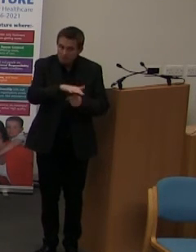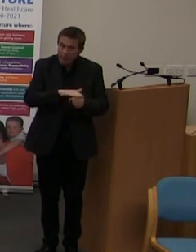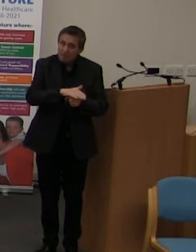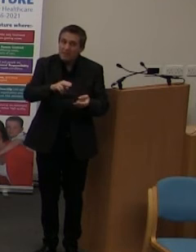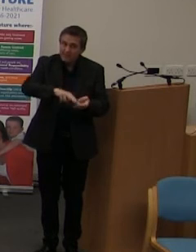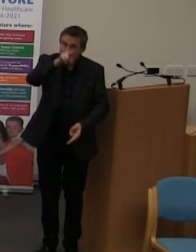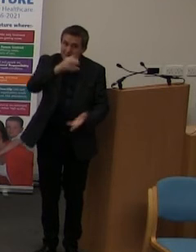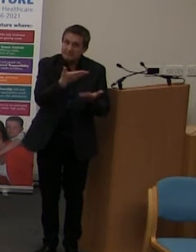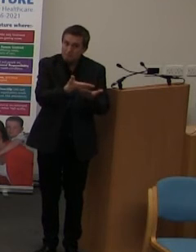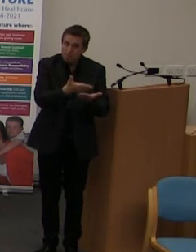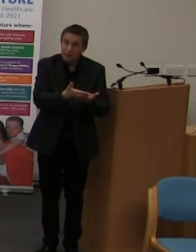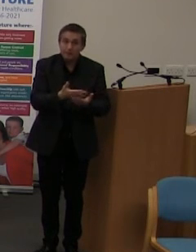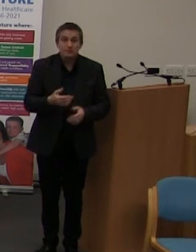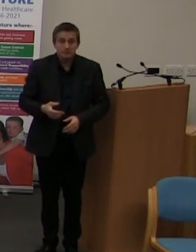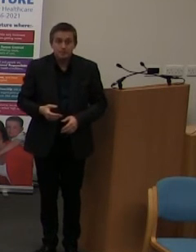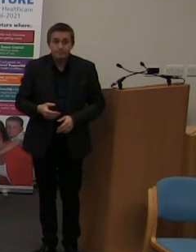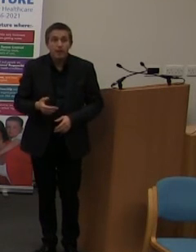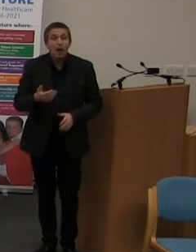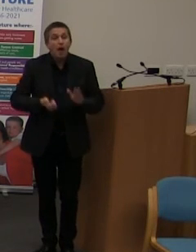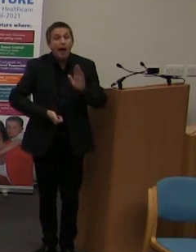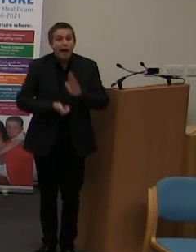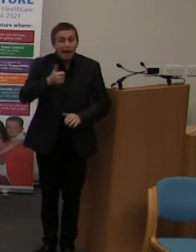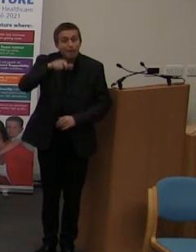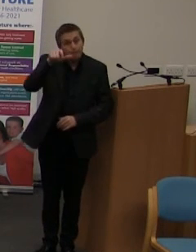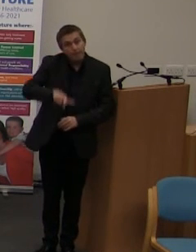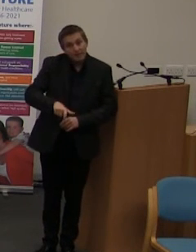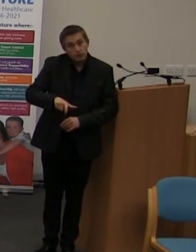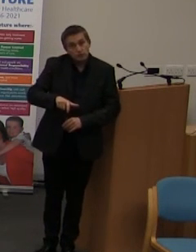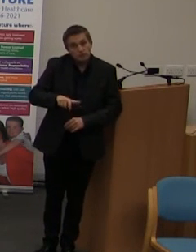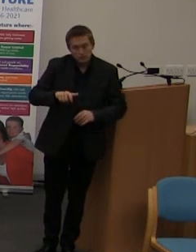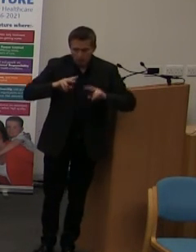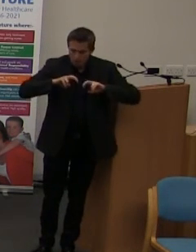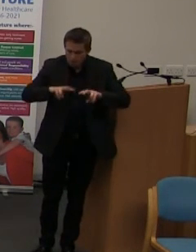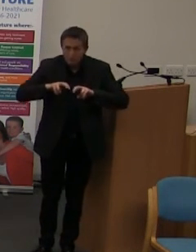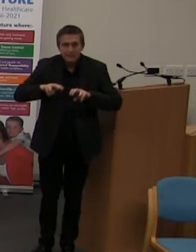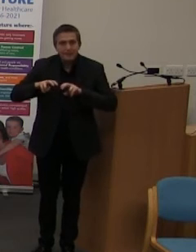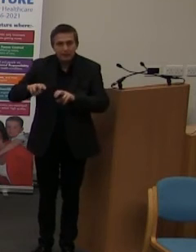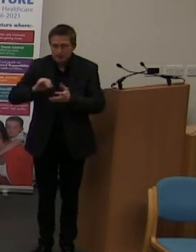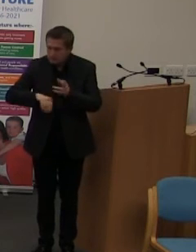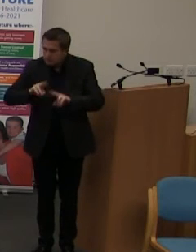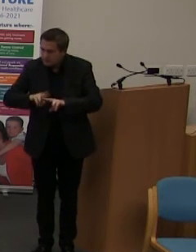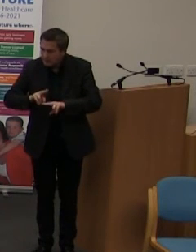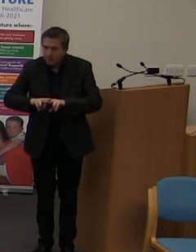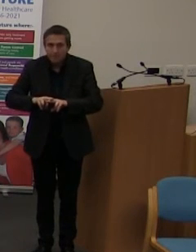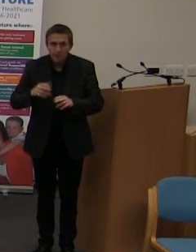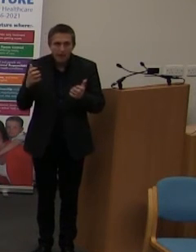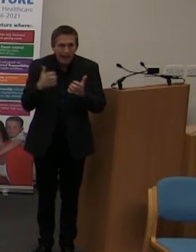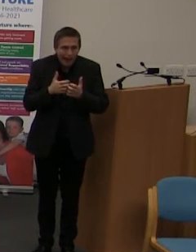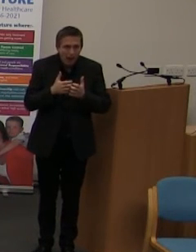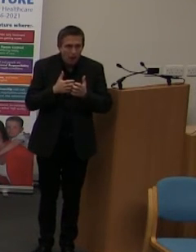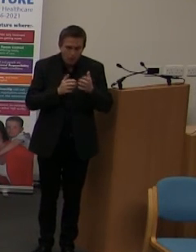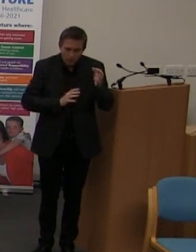we have a whole outpatient programme at the moment looking on an individual specialty basis about what staff we have, how we can be more innovative